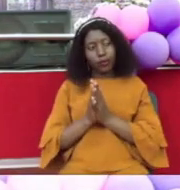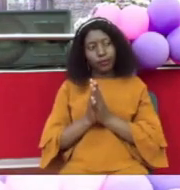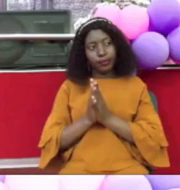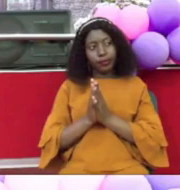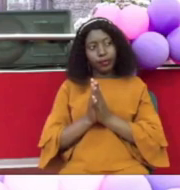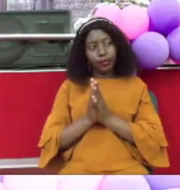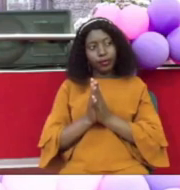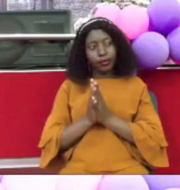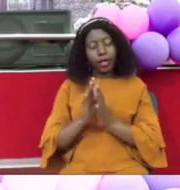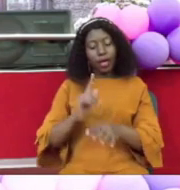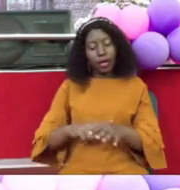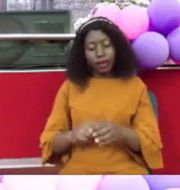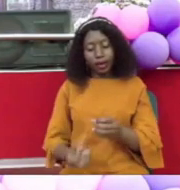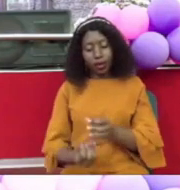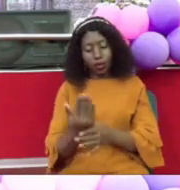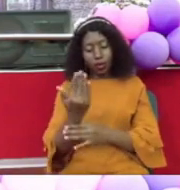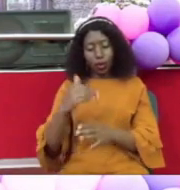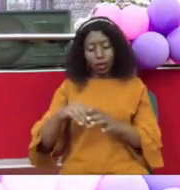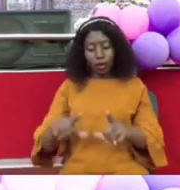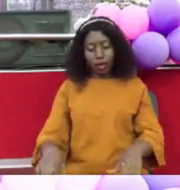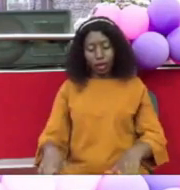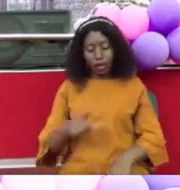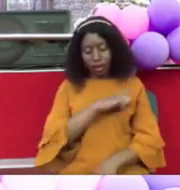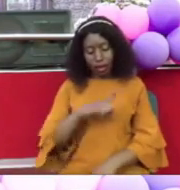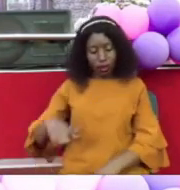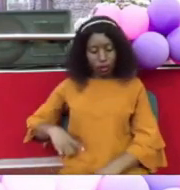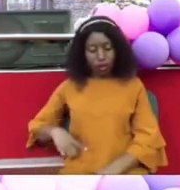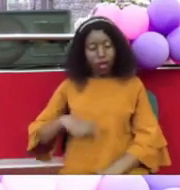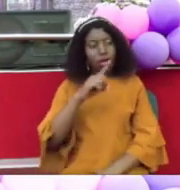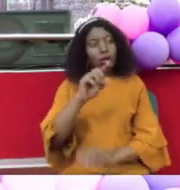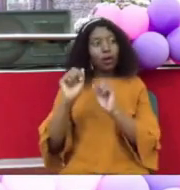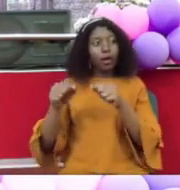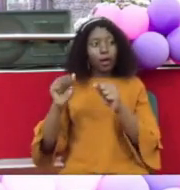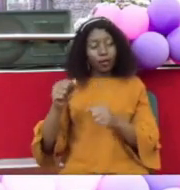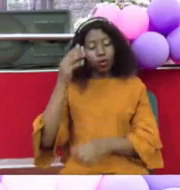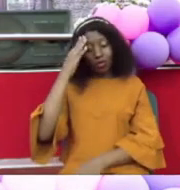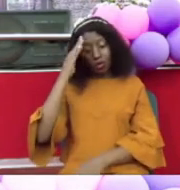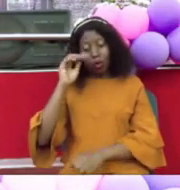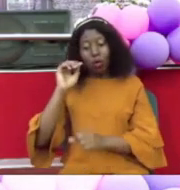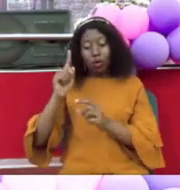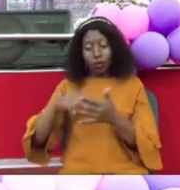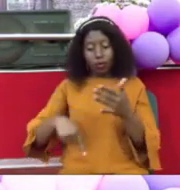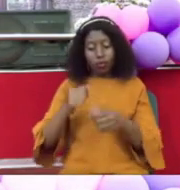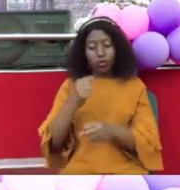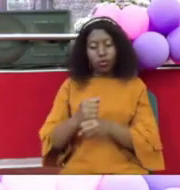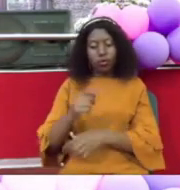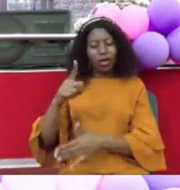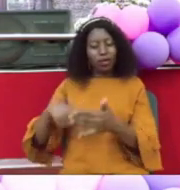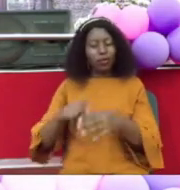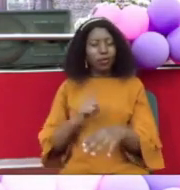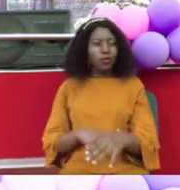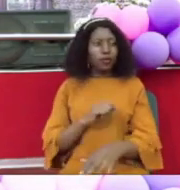as you grow in the Lord, you are able to tell, this is what I should do at this time. Kwa sababu unapoendelea kukua kwa Mungu,